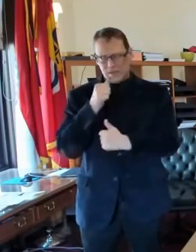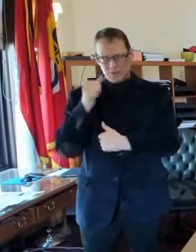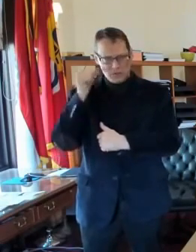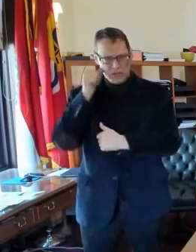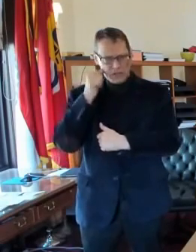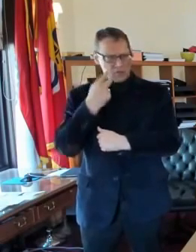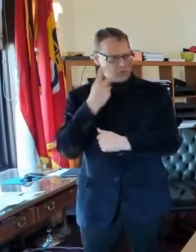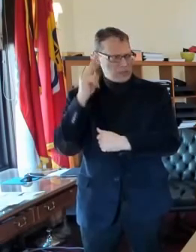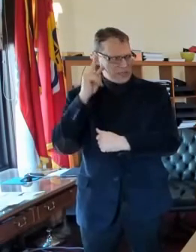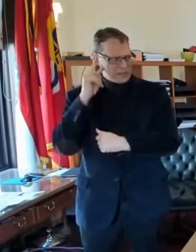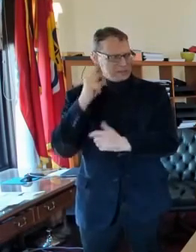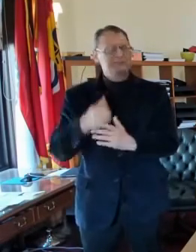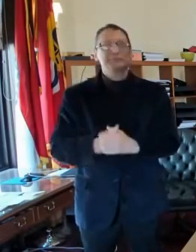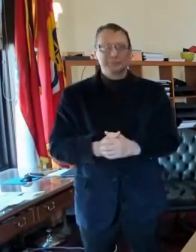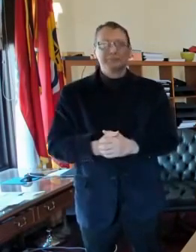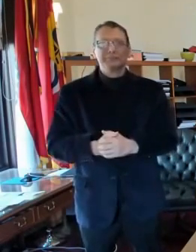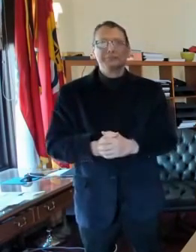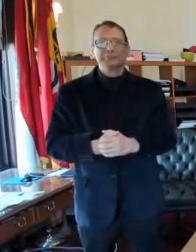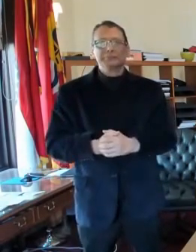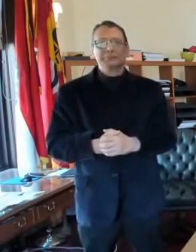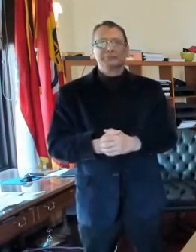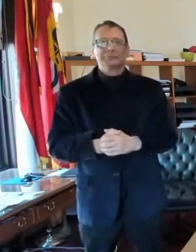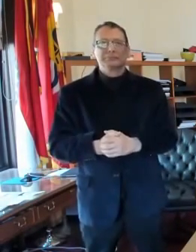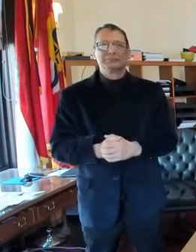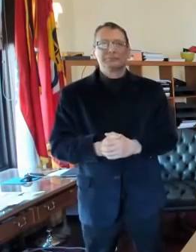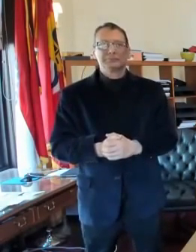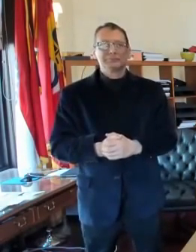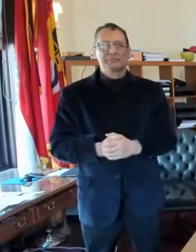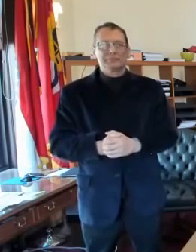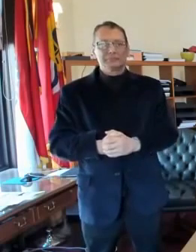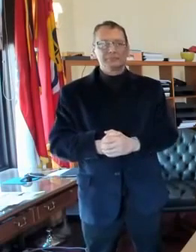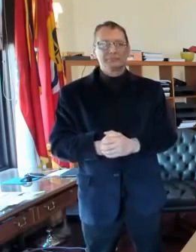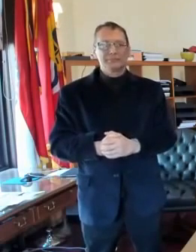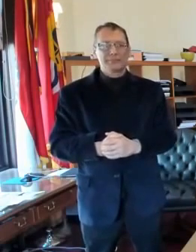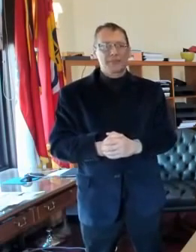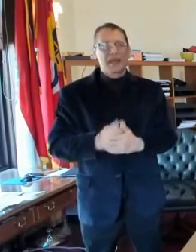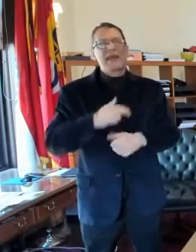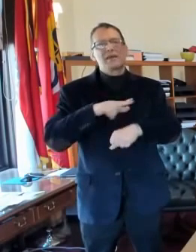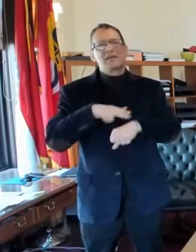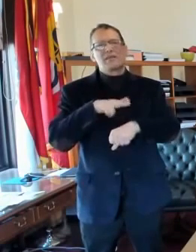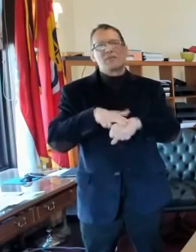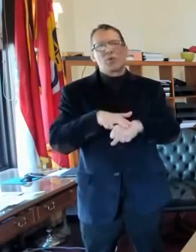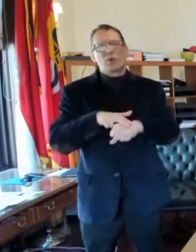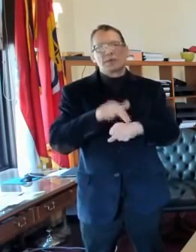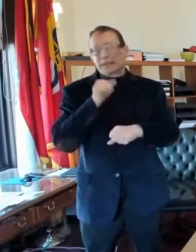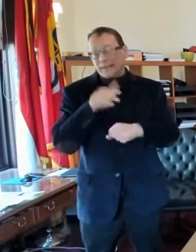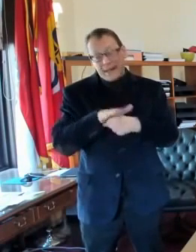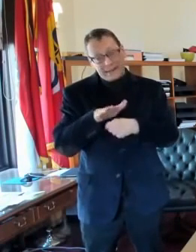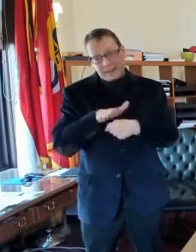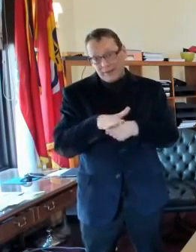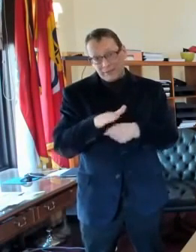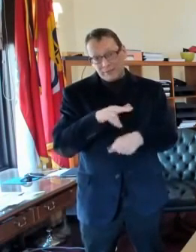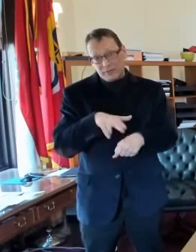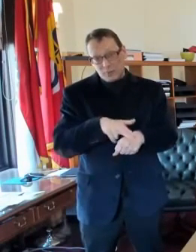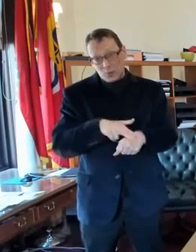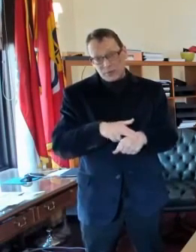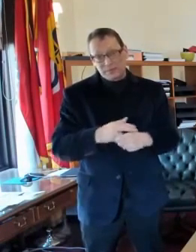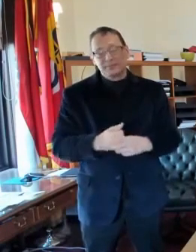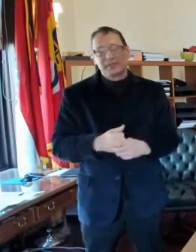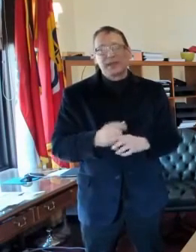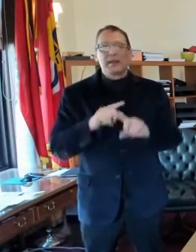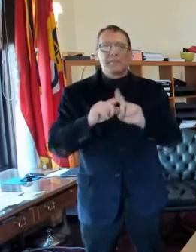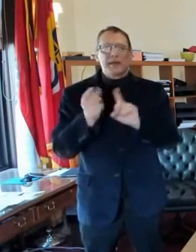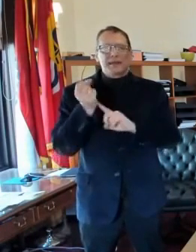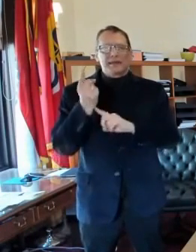yesterday, day before yesterday. But of course that's not enough, but you know, we've got to bring the